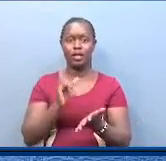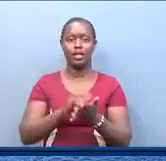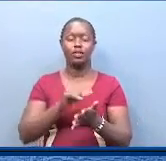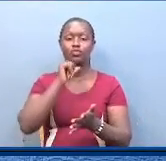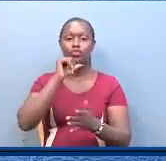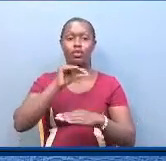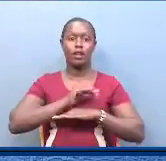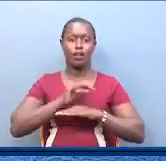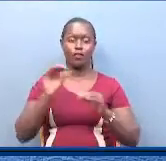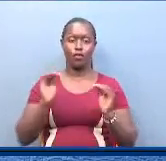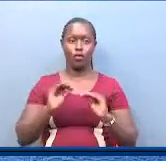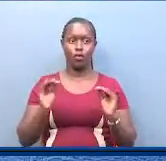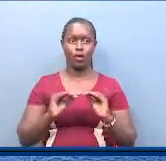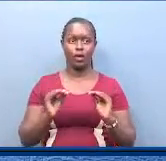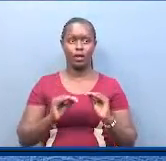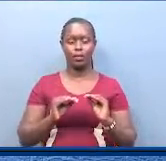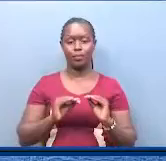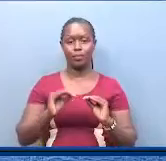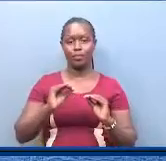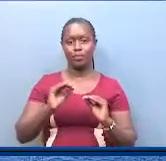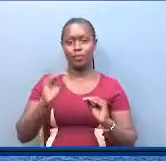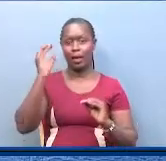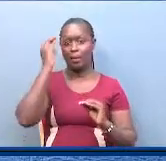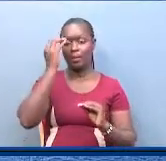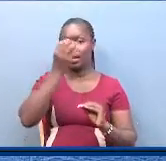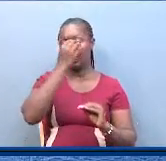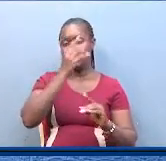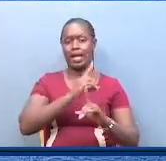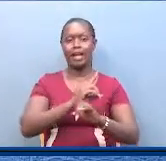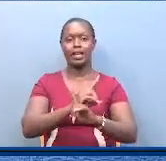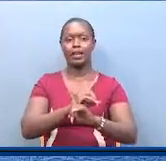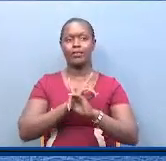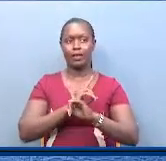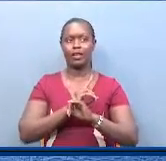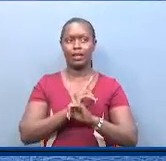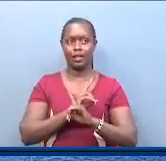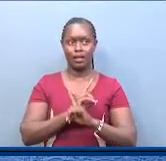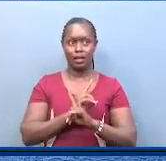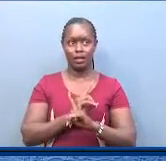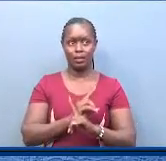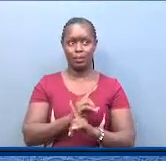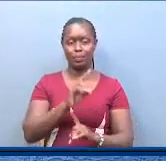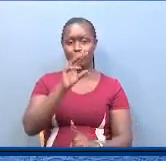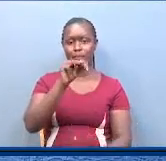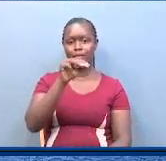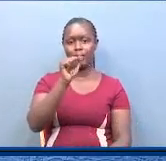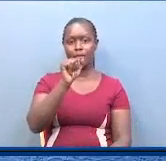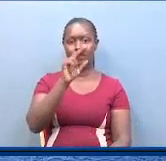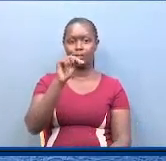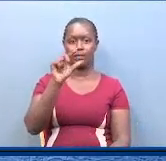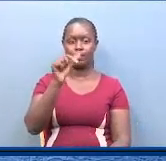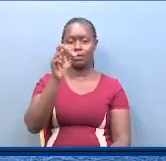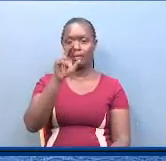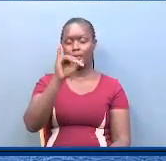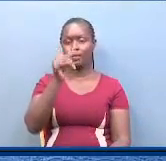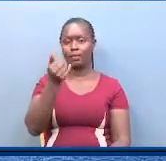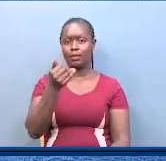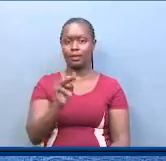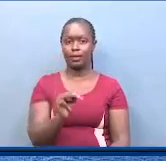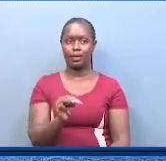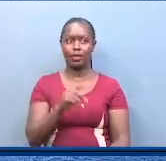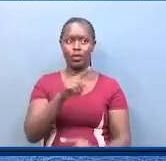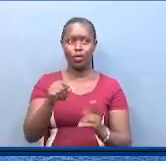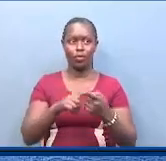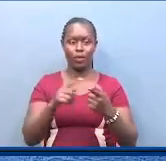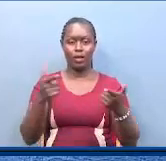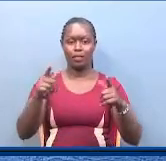enough. Martha Karua defended the Atur Mangarian brothers and Sangasian when the media was being